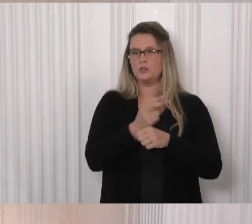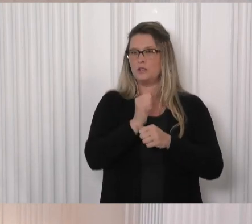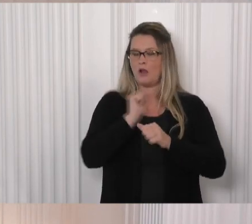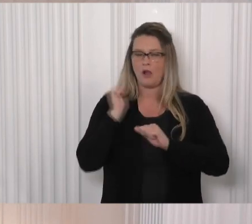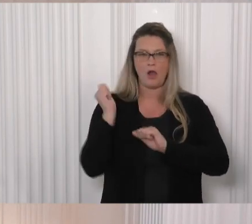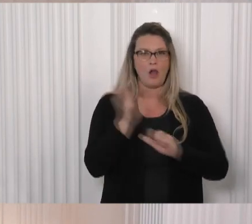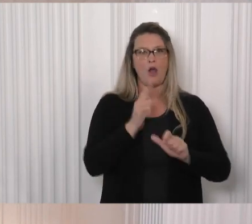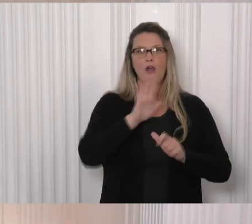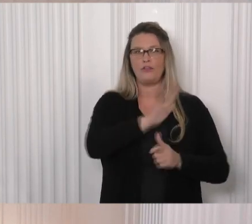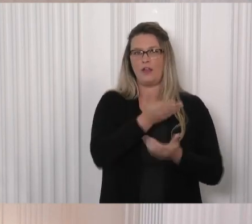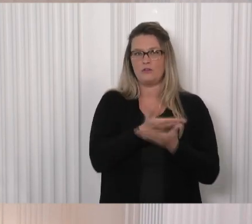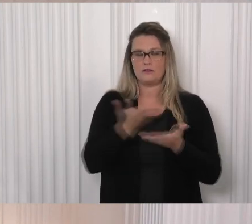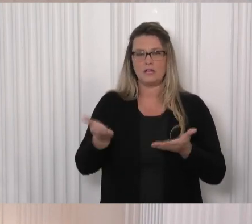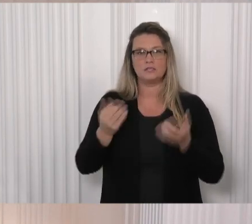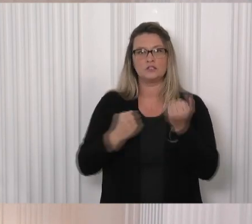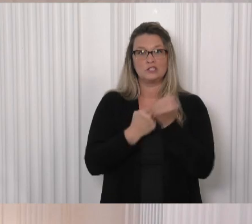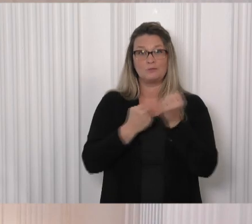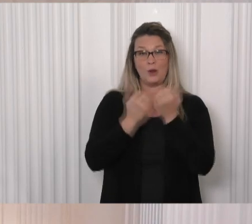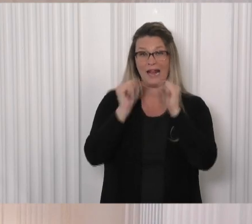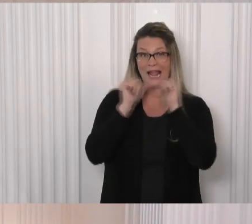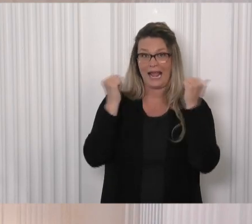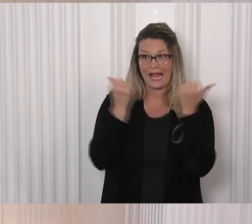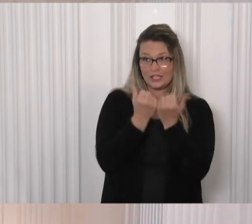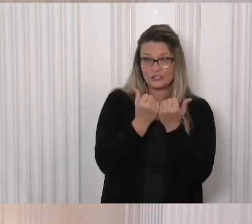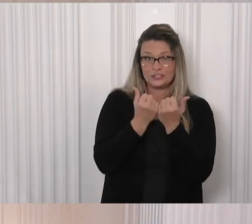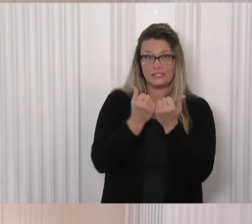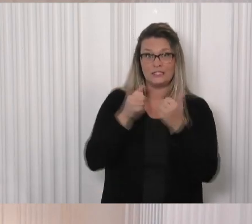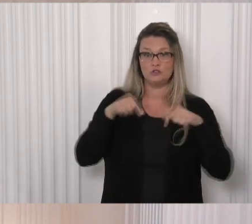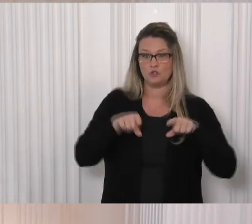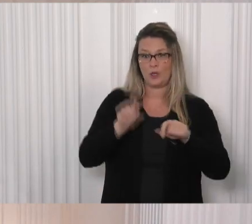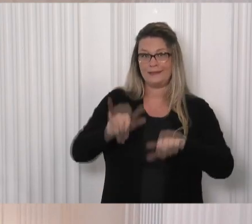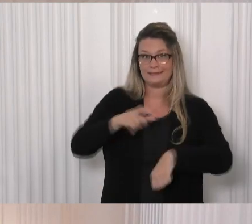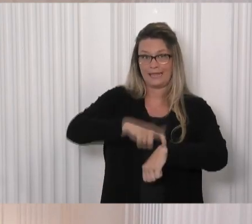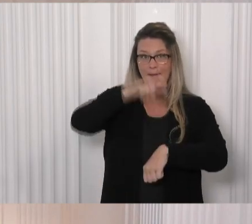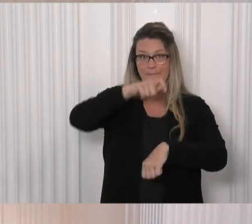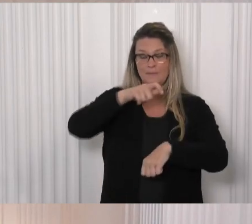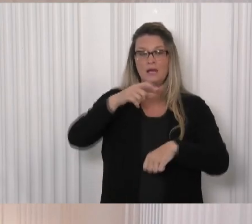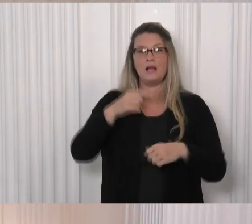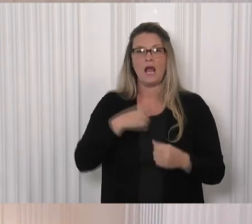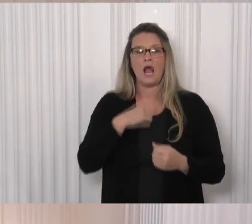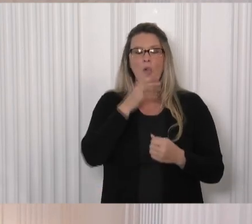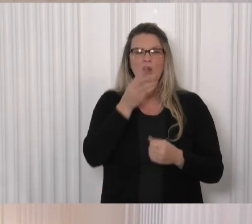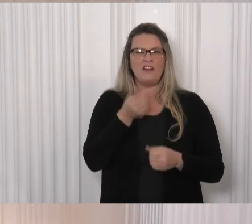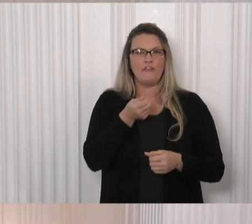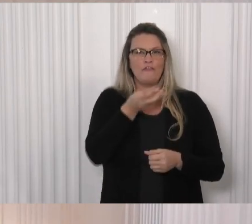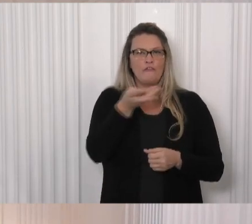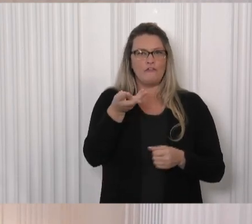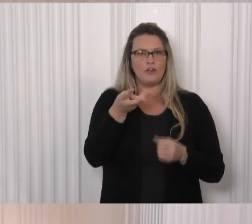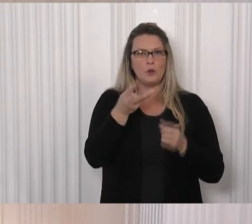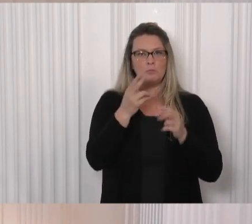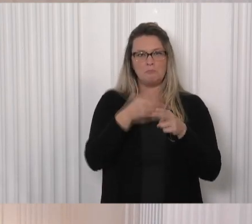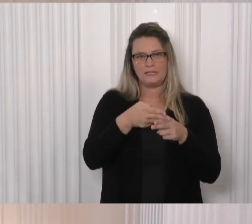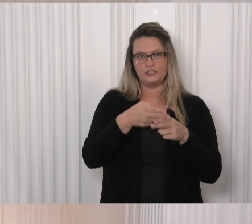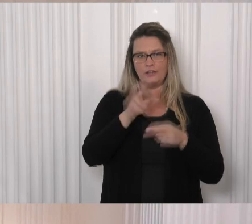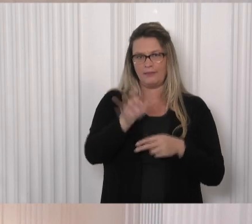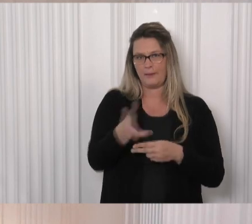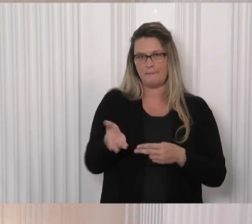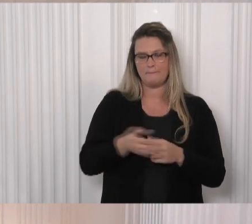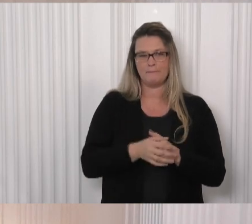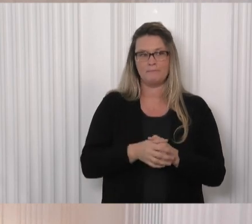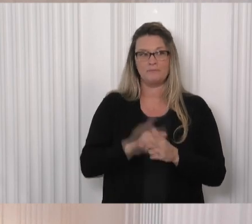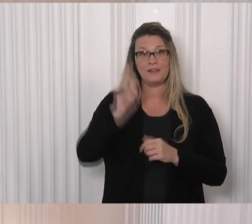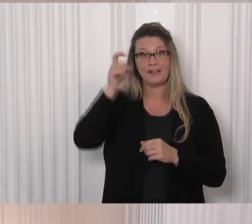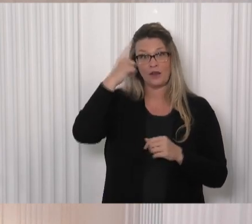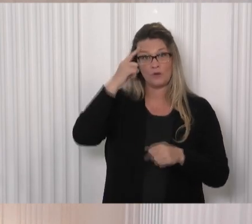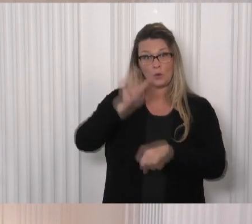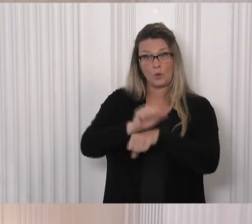support agencies that need to be supported in this event. I'd like to highlight a couple of things. As the governor pointed out, we're working